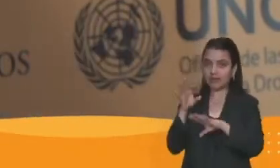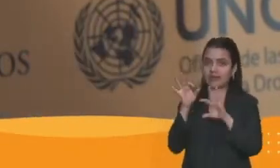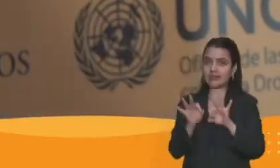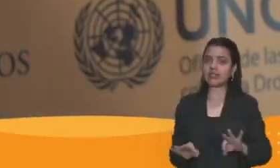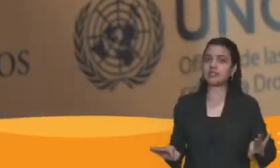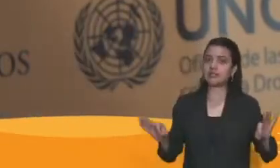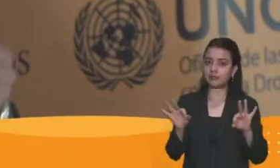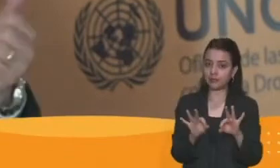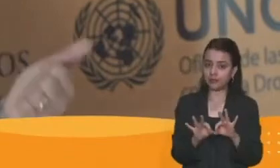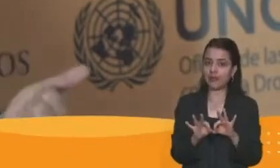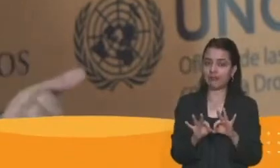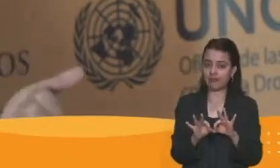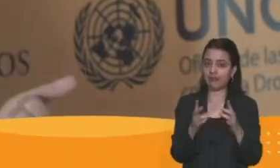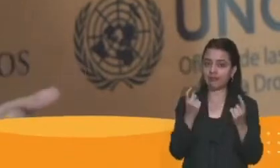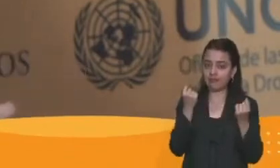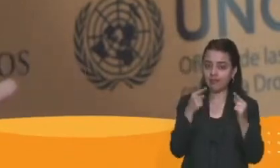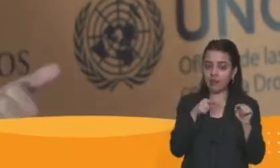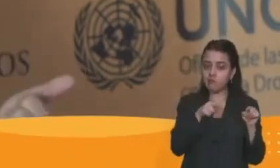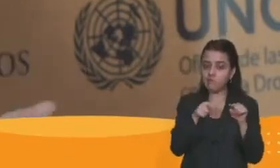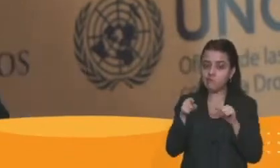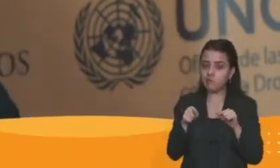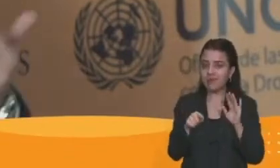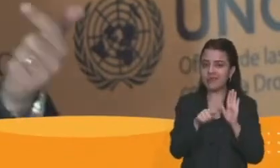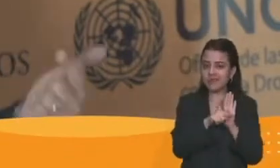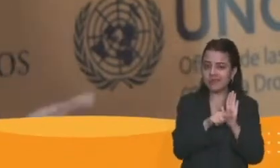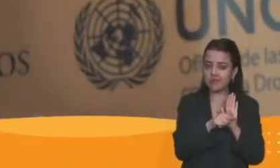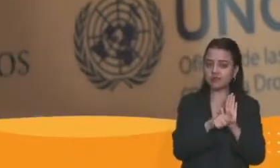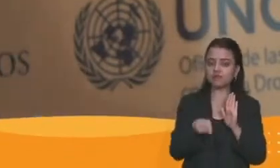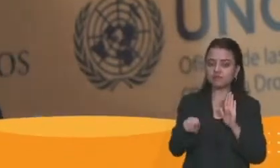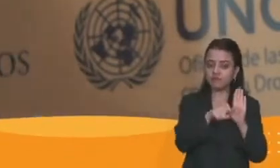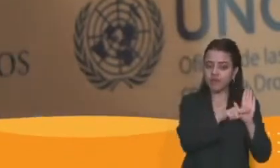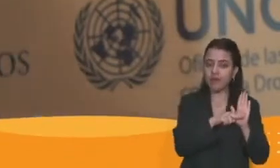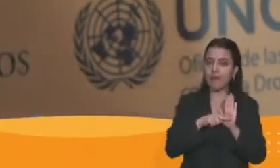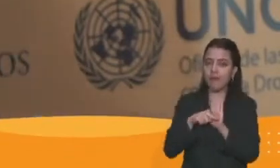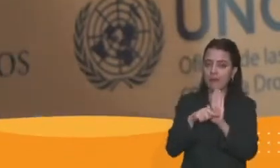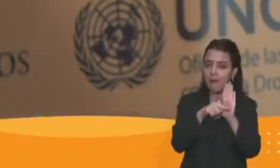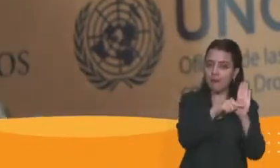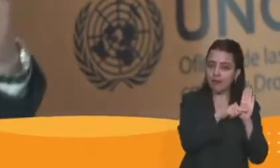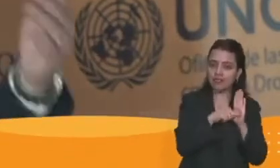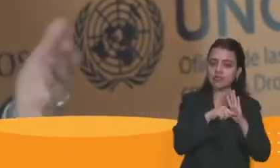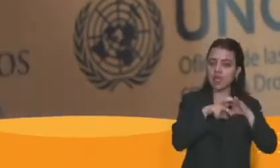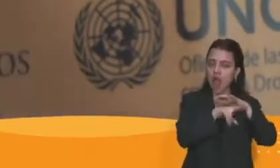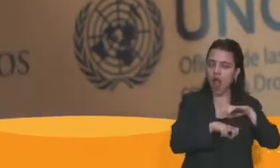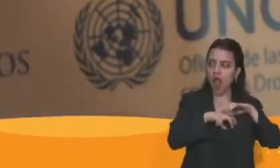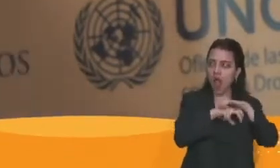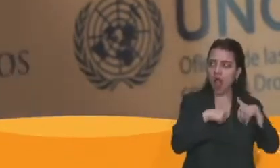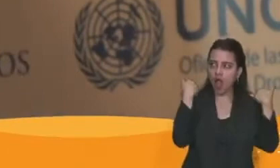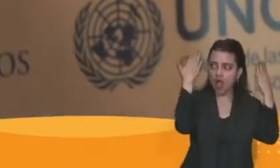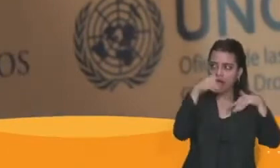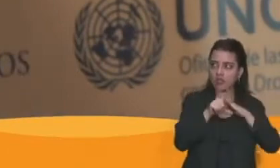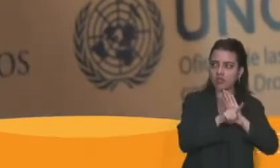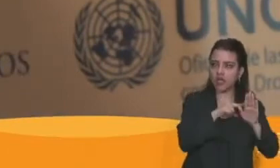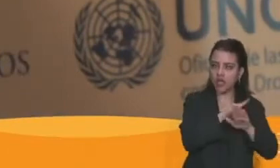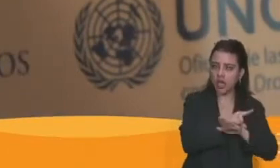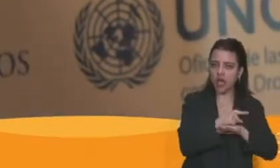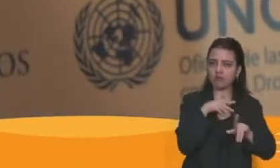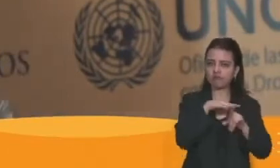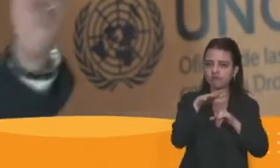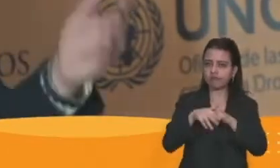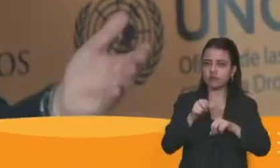of collateral effects that are negative in matters of environmental, social,